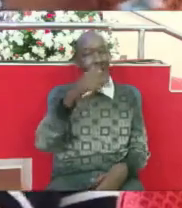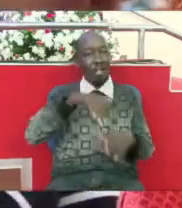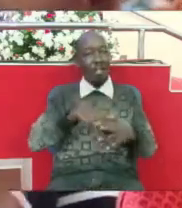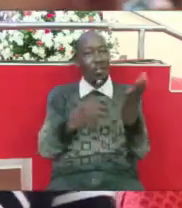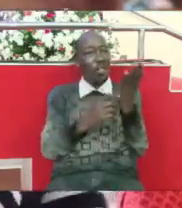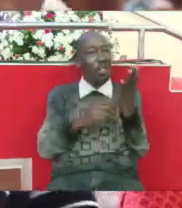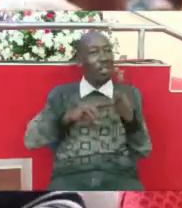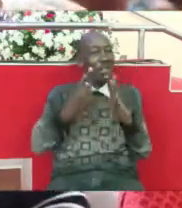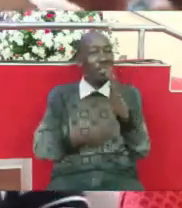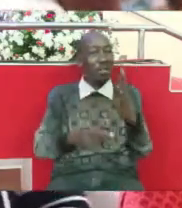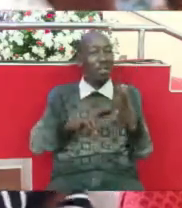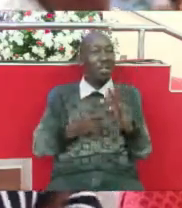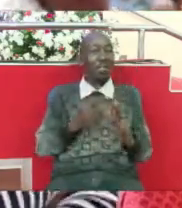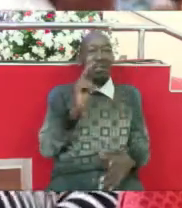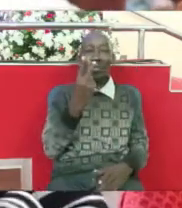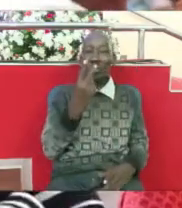Mshtuko.